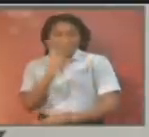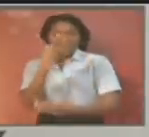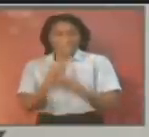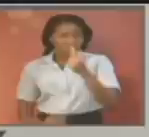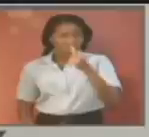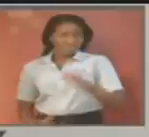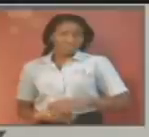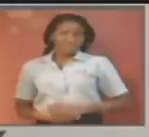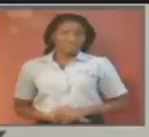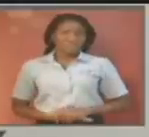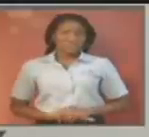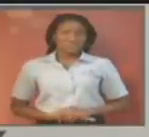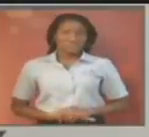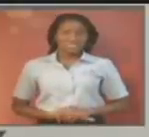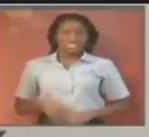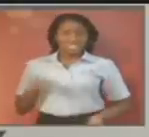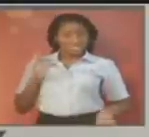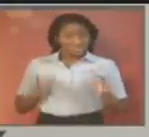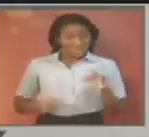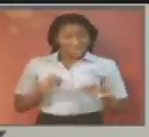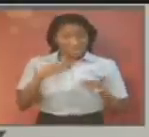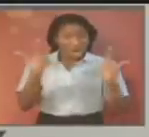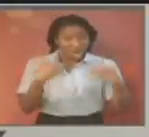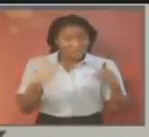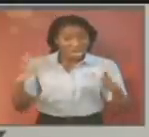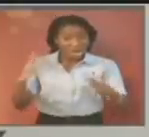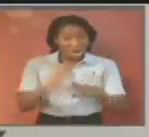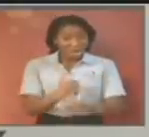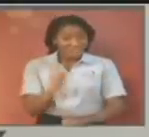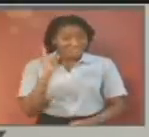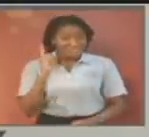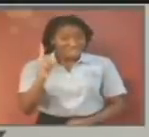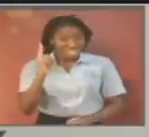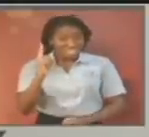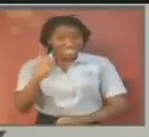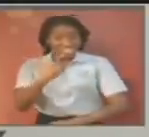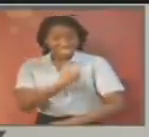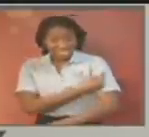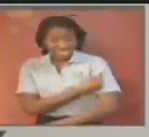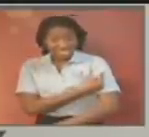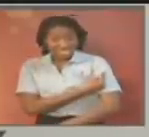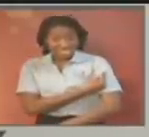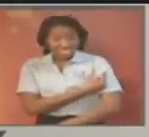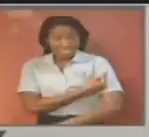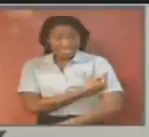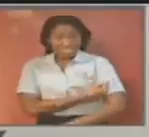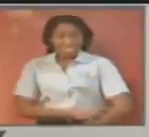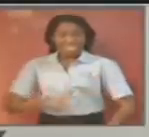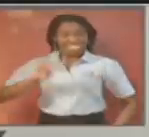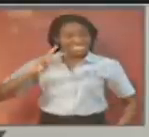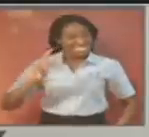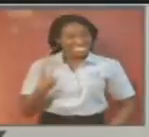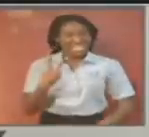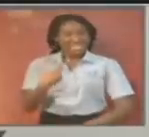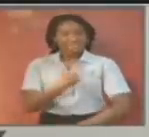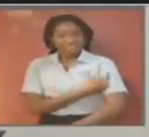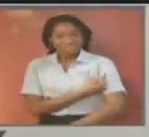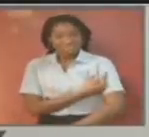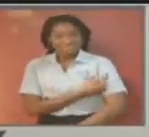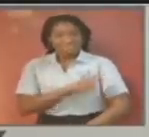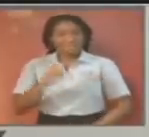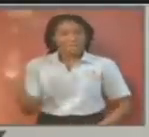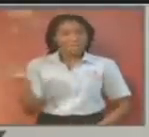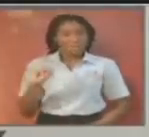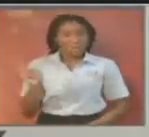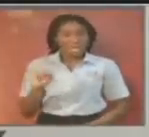Racket Center. So if you got your first dose at the Enhanced Health Center, your second dose will be done at the Racket Center in